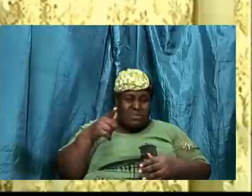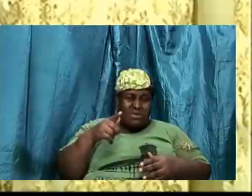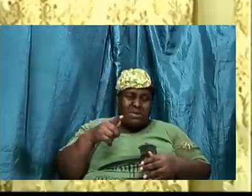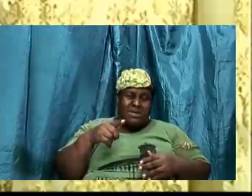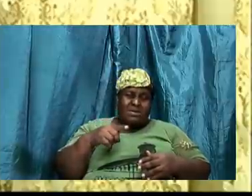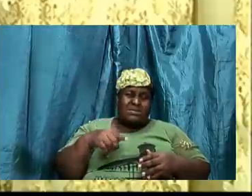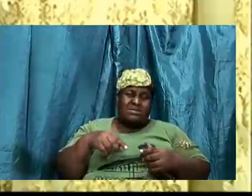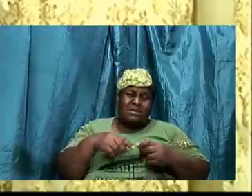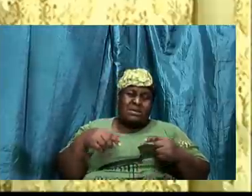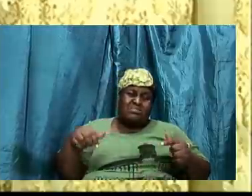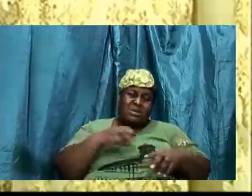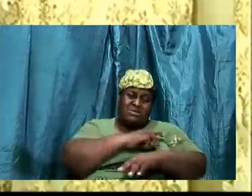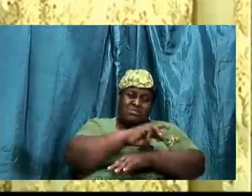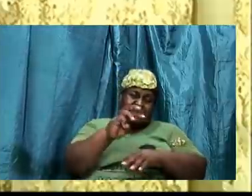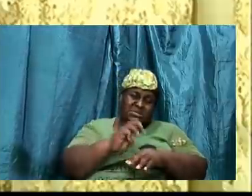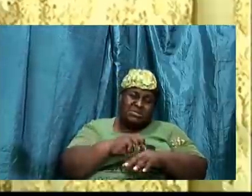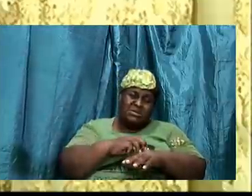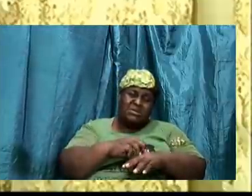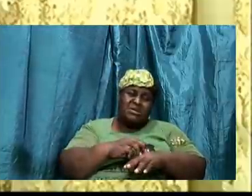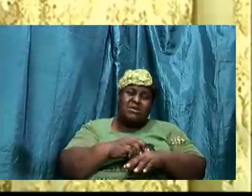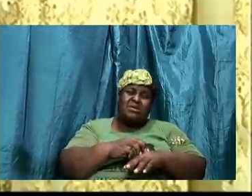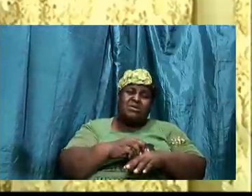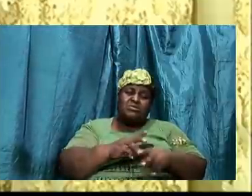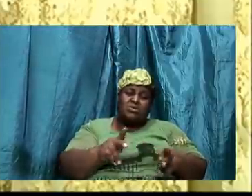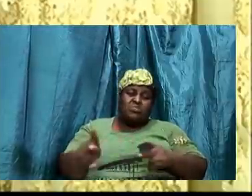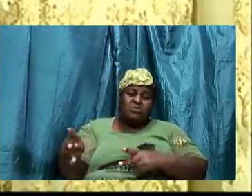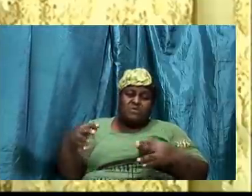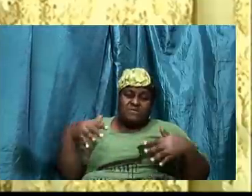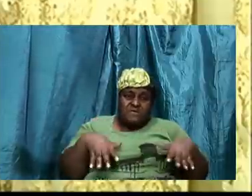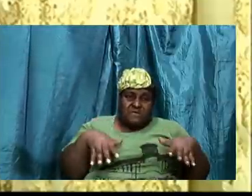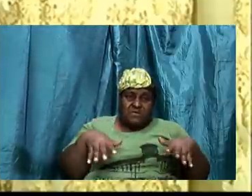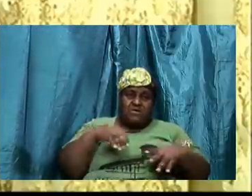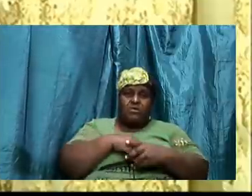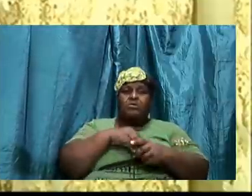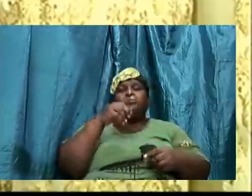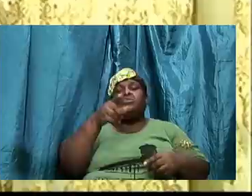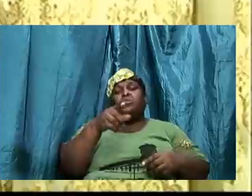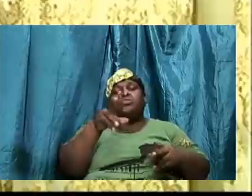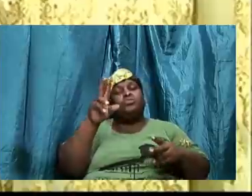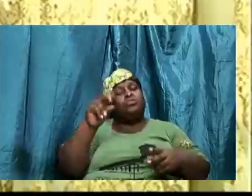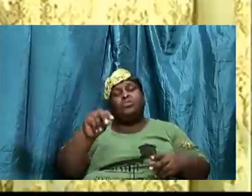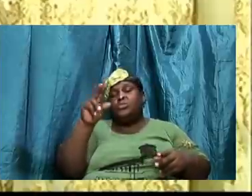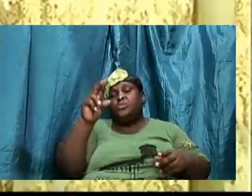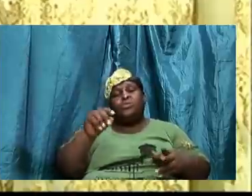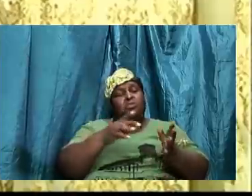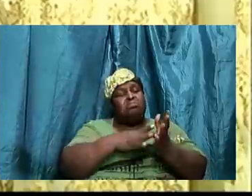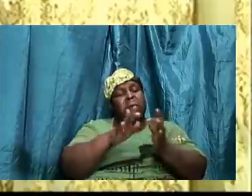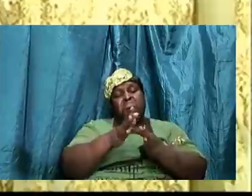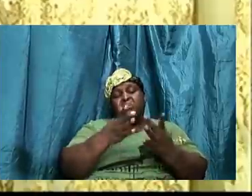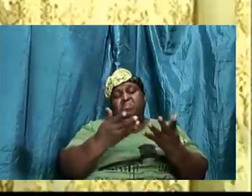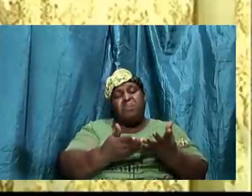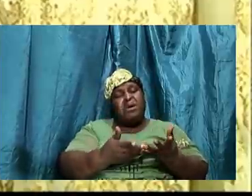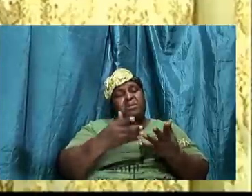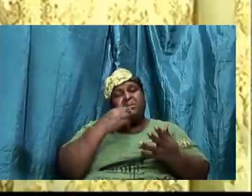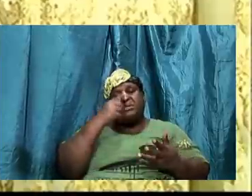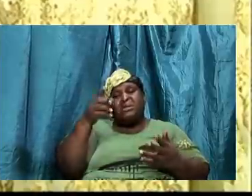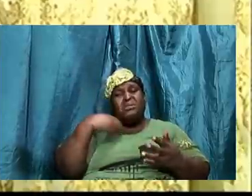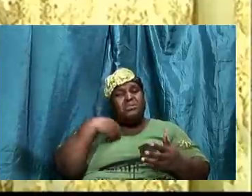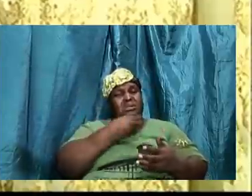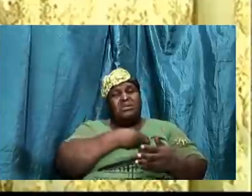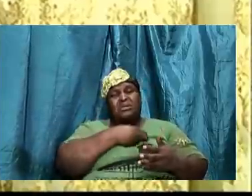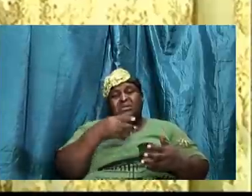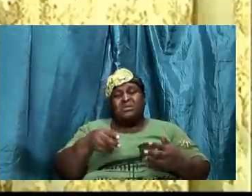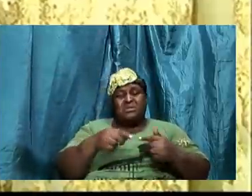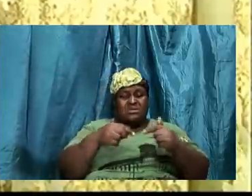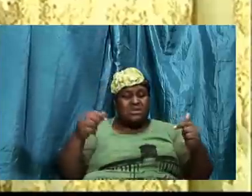in you so that you can serve the God that we are serving. No. The Bible tells us that there's an enemy.